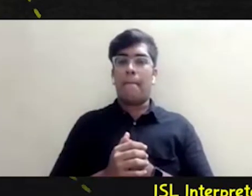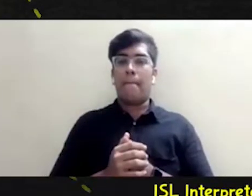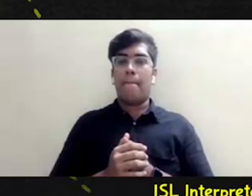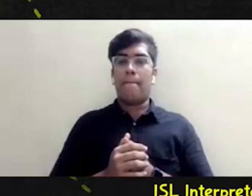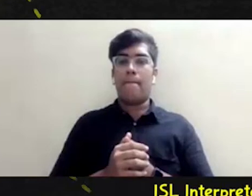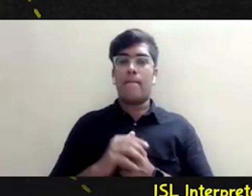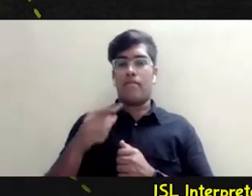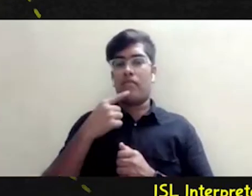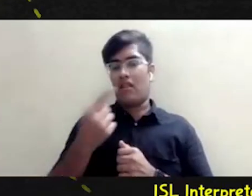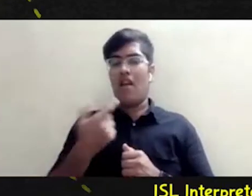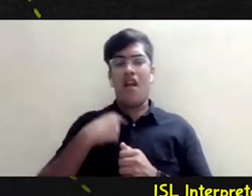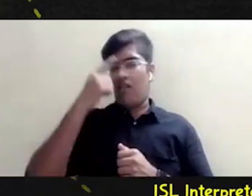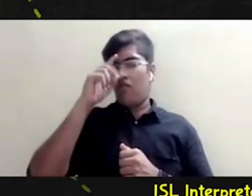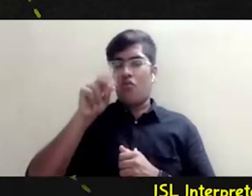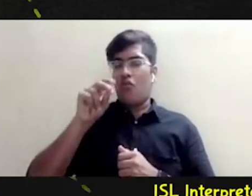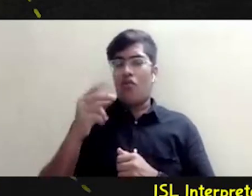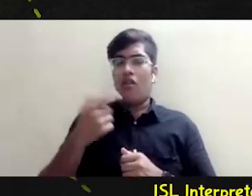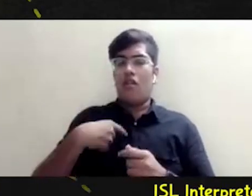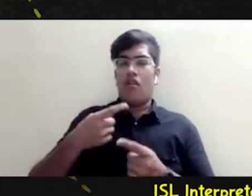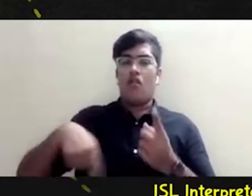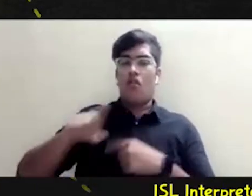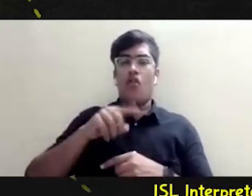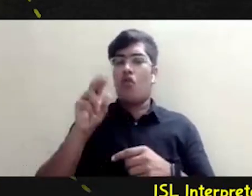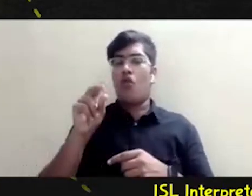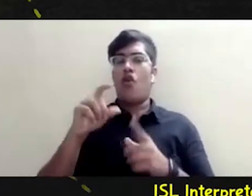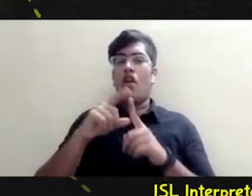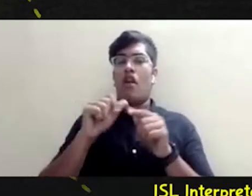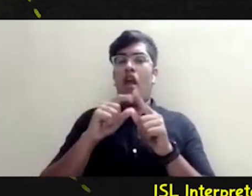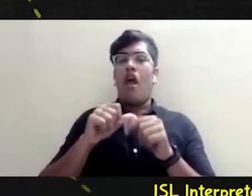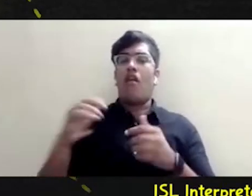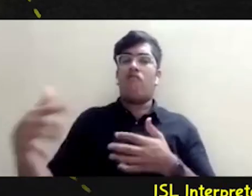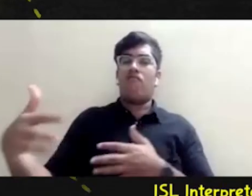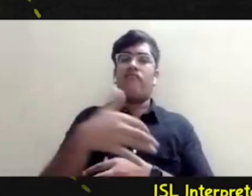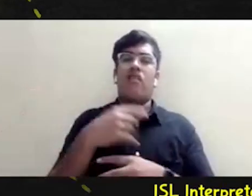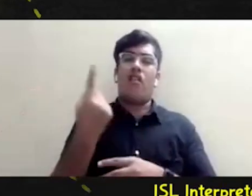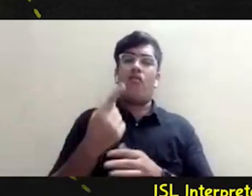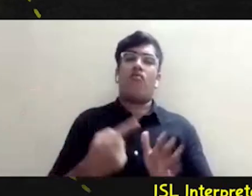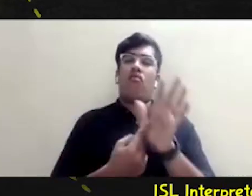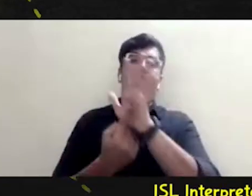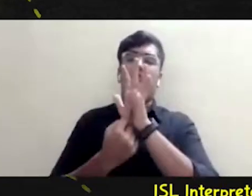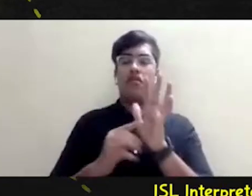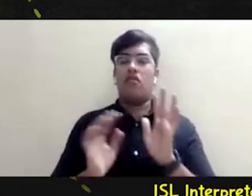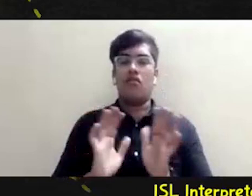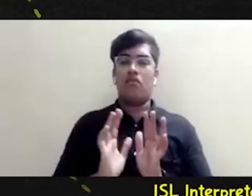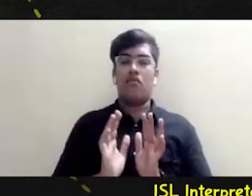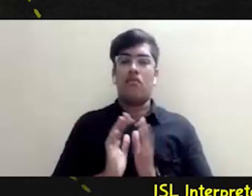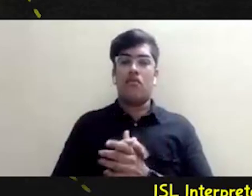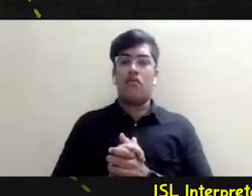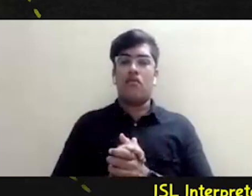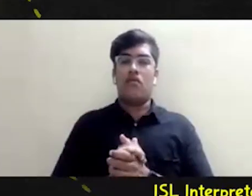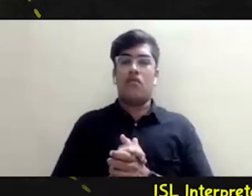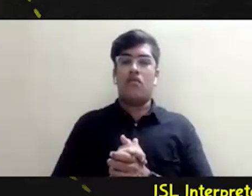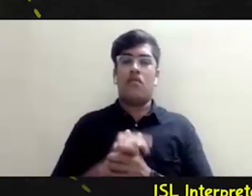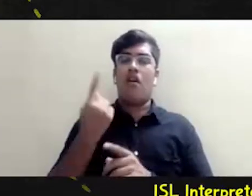I mean, I don't think that we should, like all of you are saying, that we should not collect data to just for the sake of